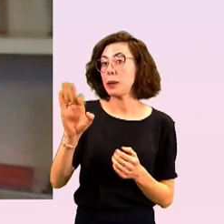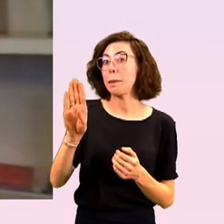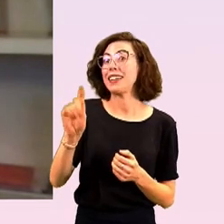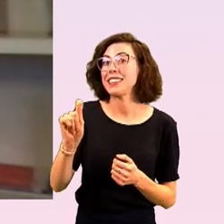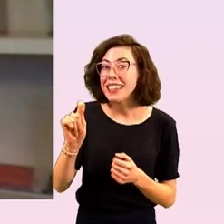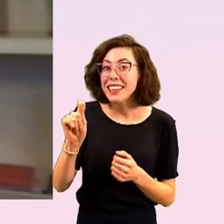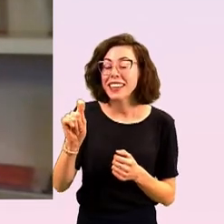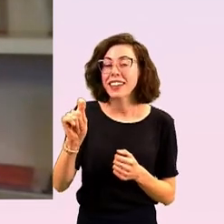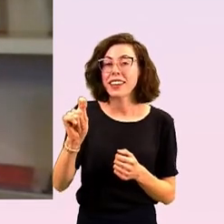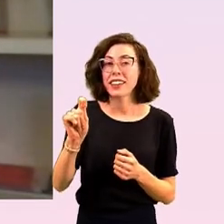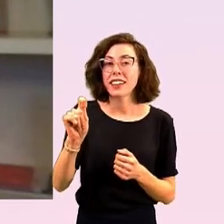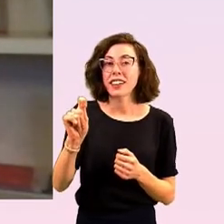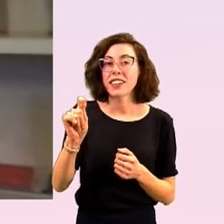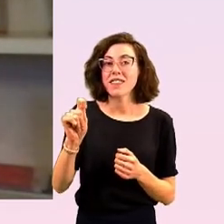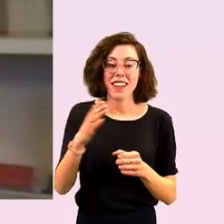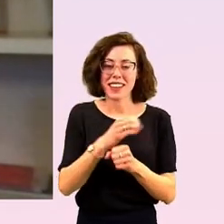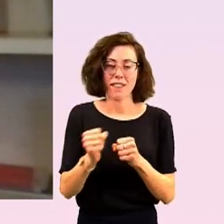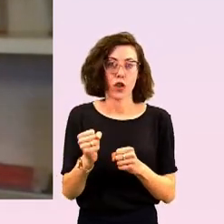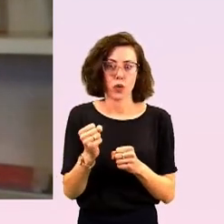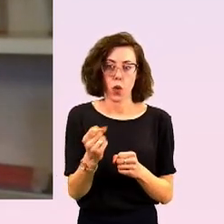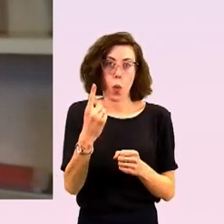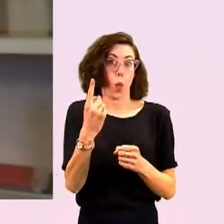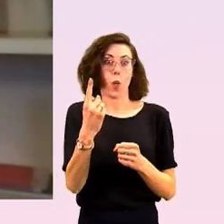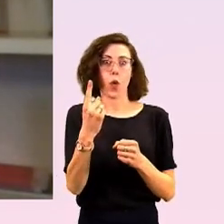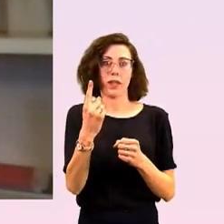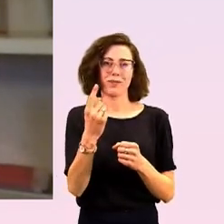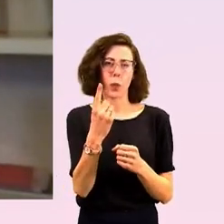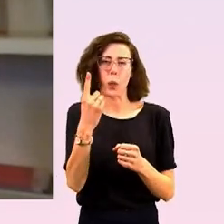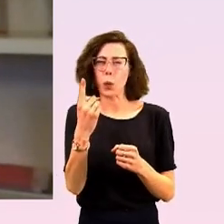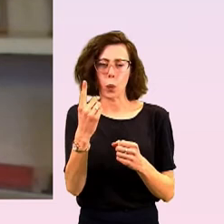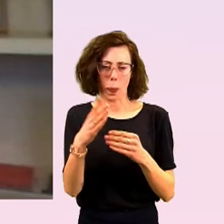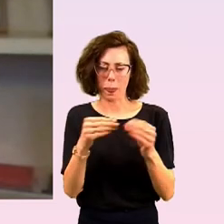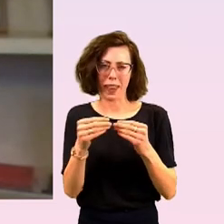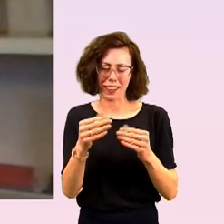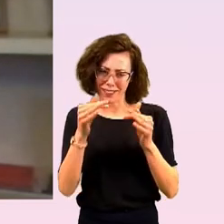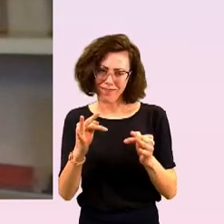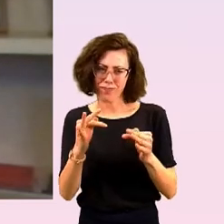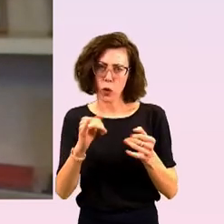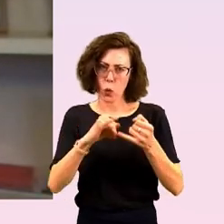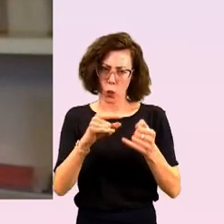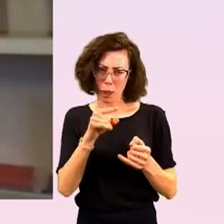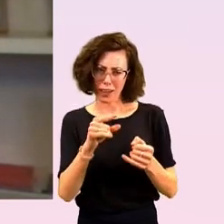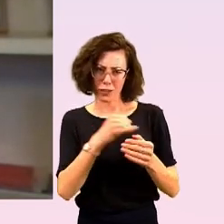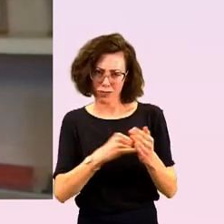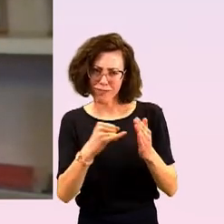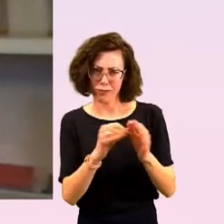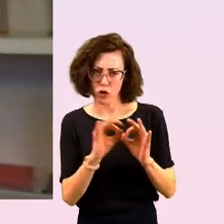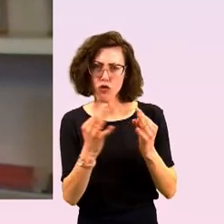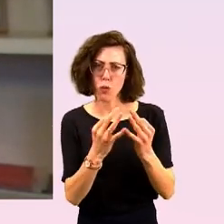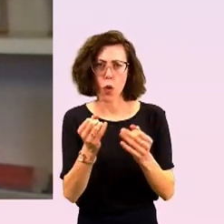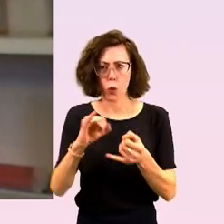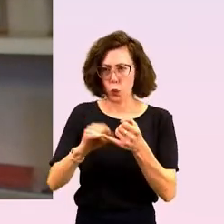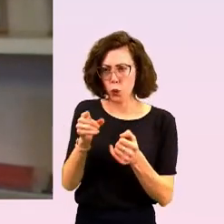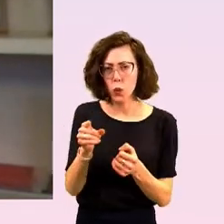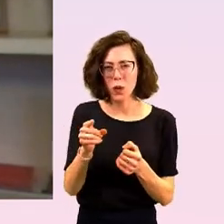It's ultimately never the single aspect that defines you. And I think reaching out across different